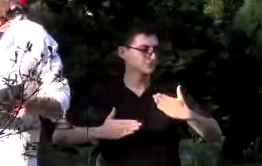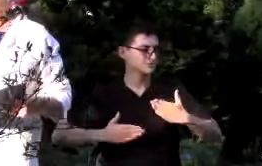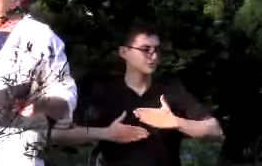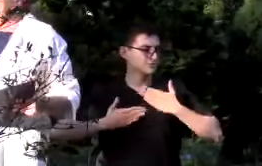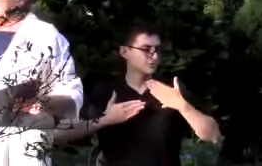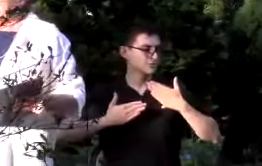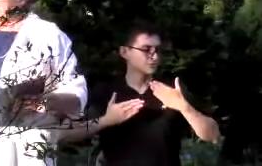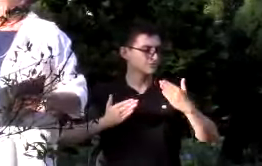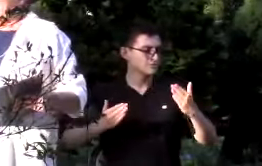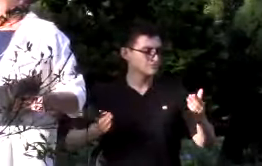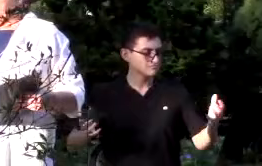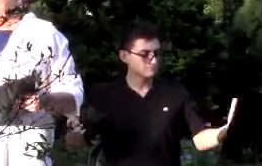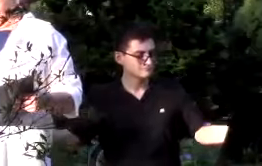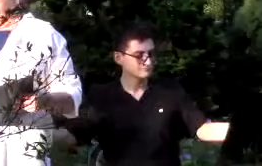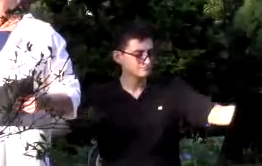chala,